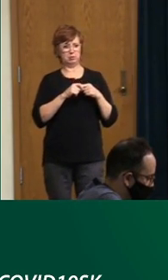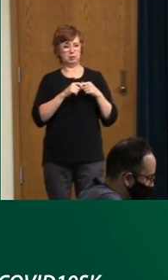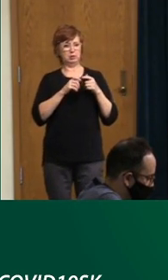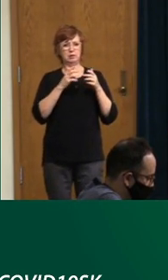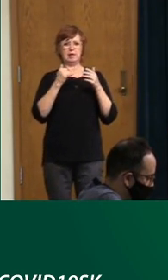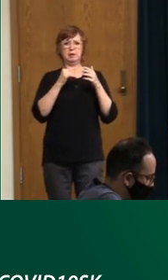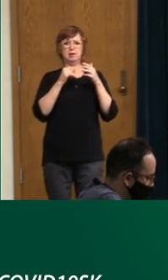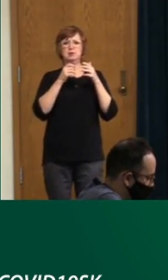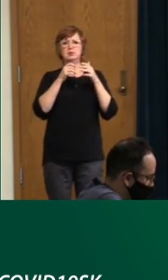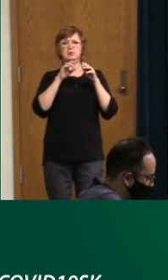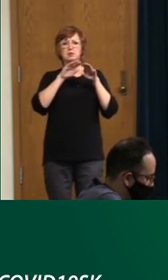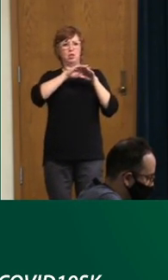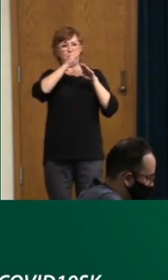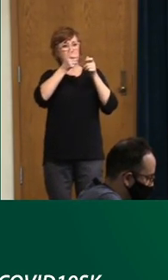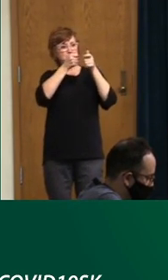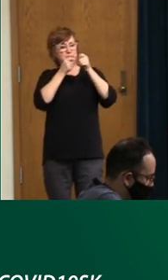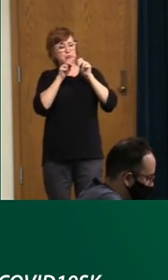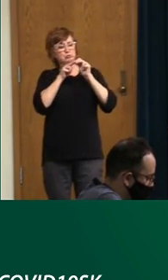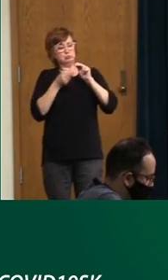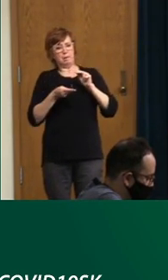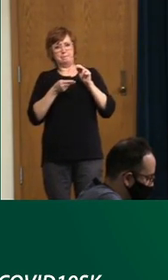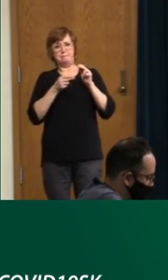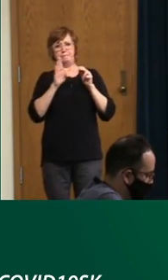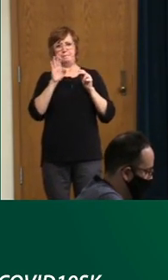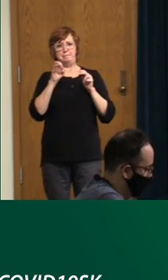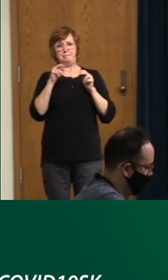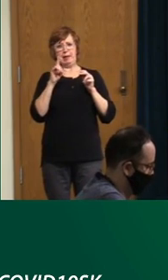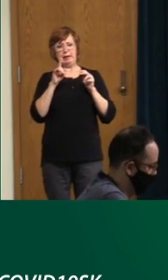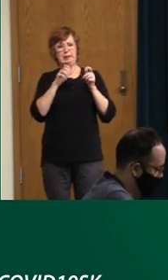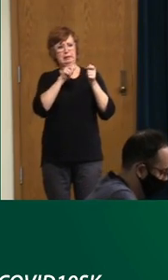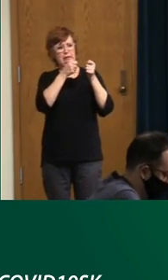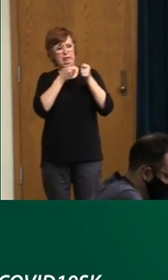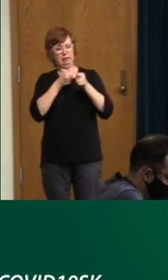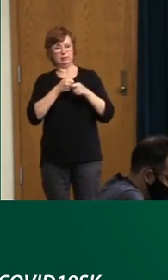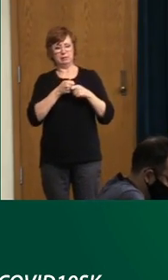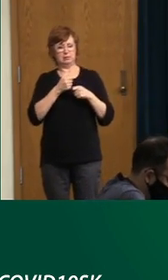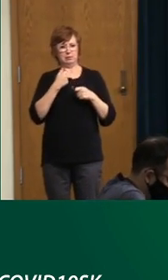think that we've moved away from that. We're continuously, the